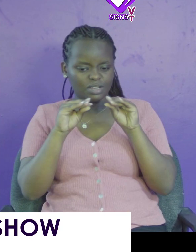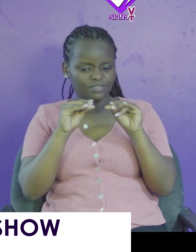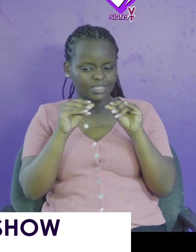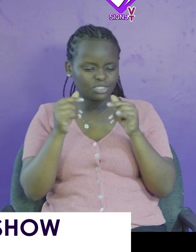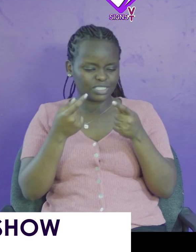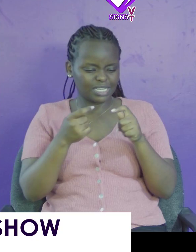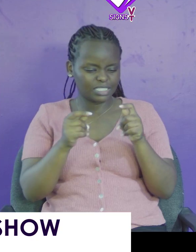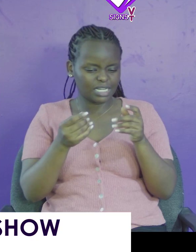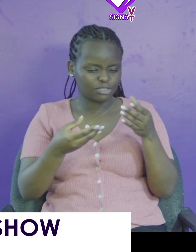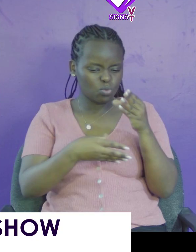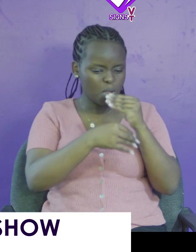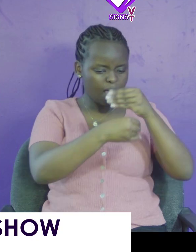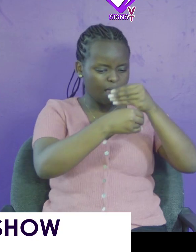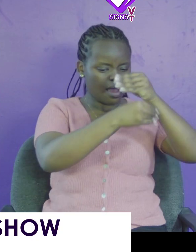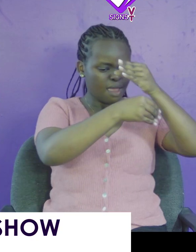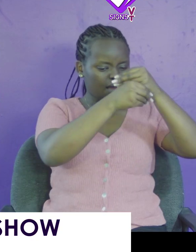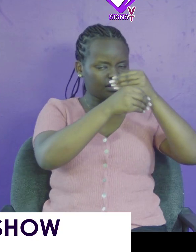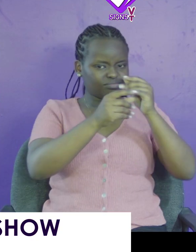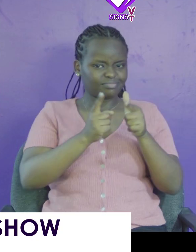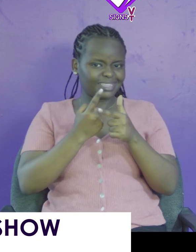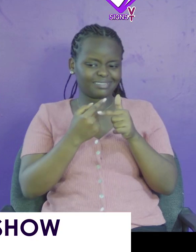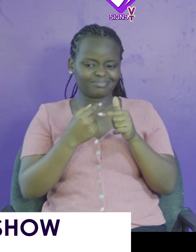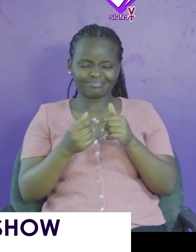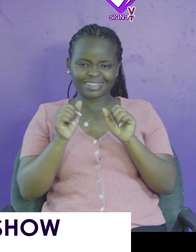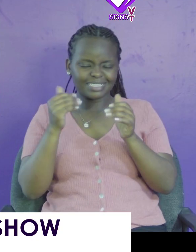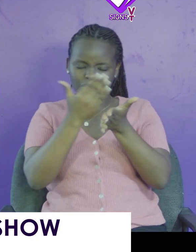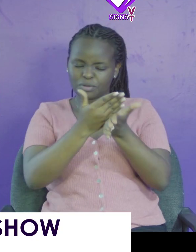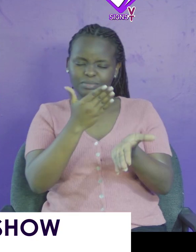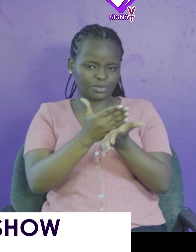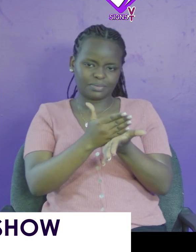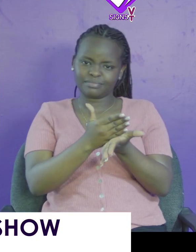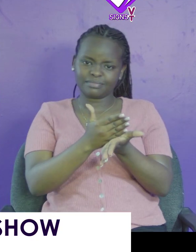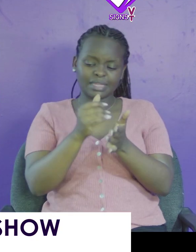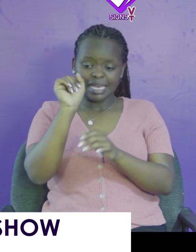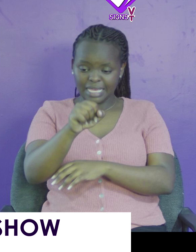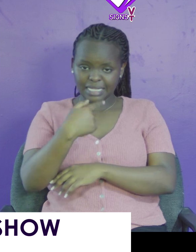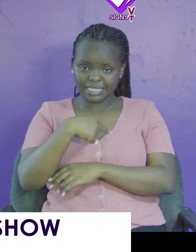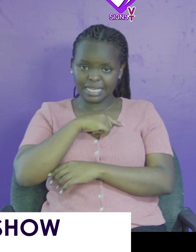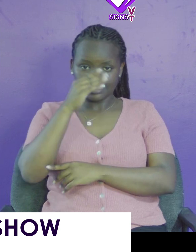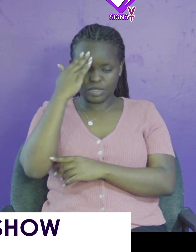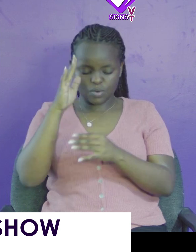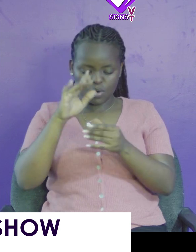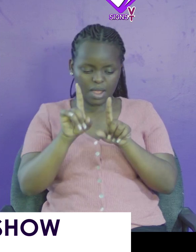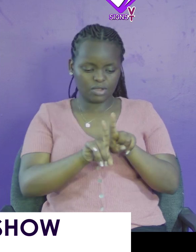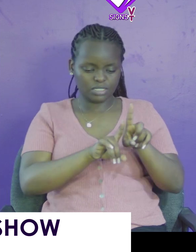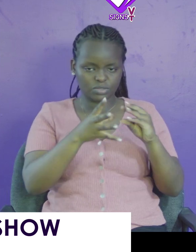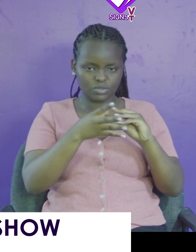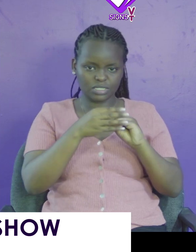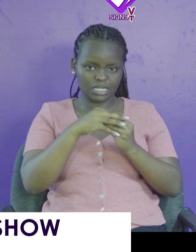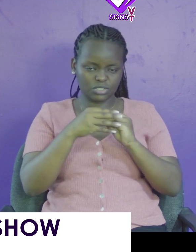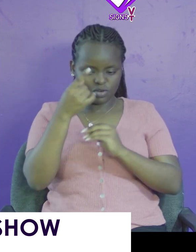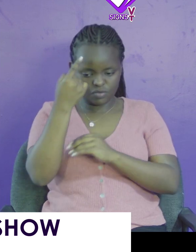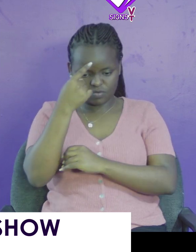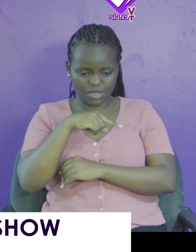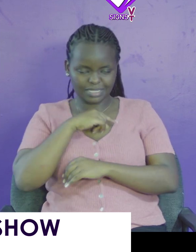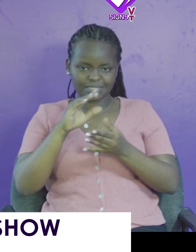bring on board so that we can be called men, let us stop. Yes, we know that according to the creation, God created for us to be the